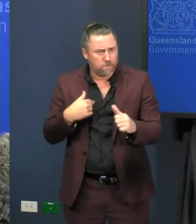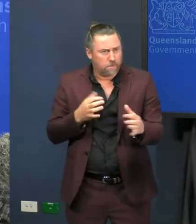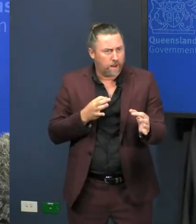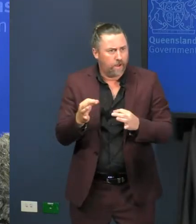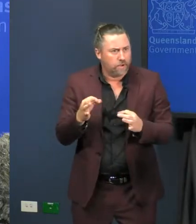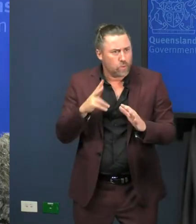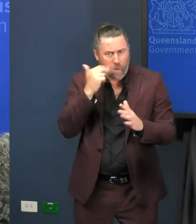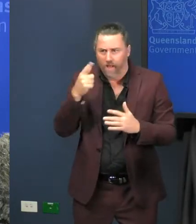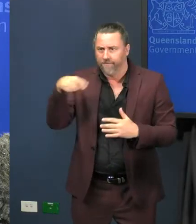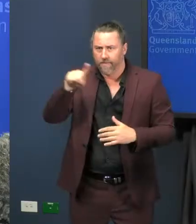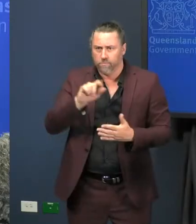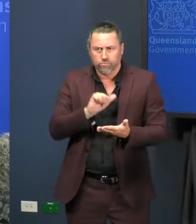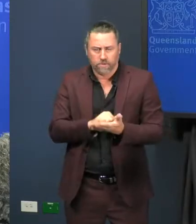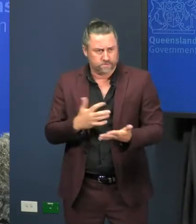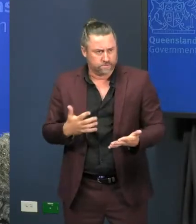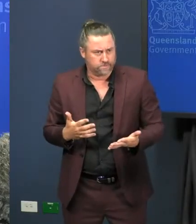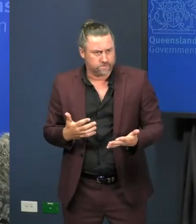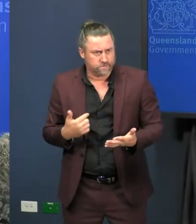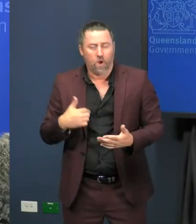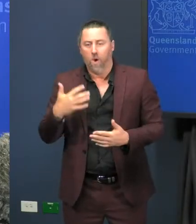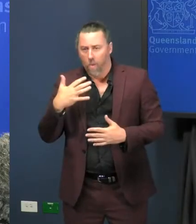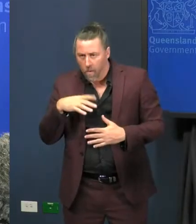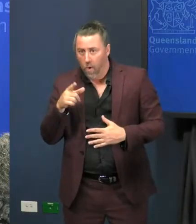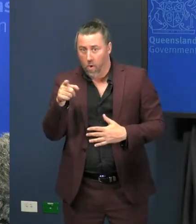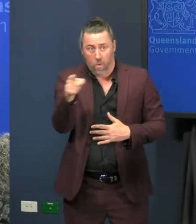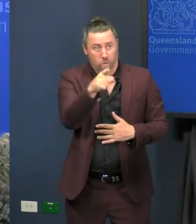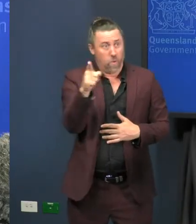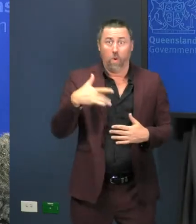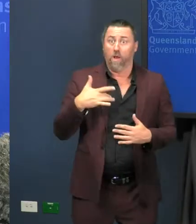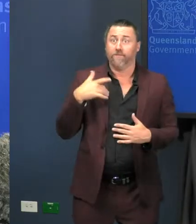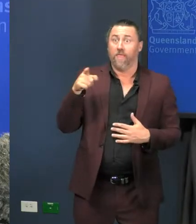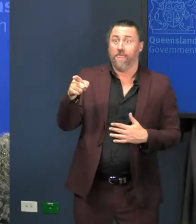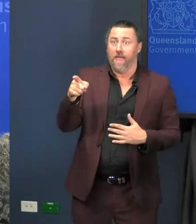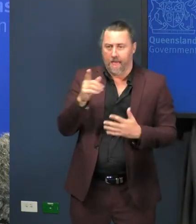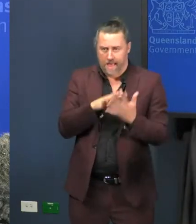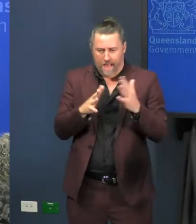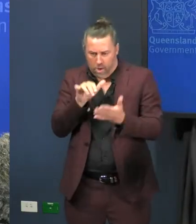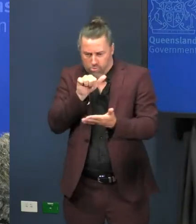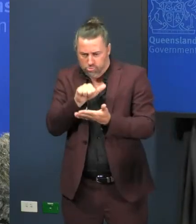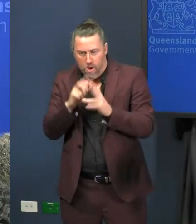those residents to make a decision about what they need to do for their safety.